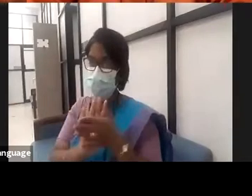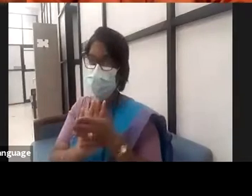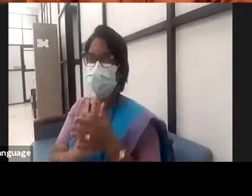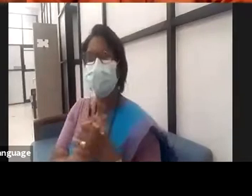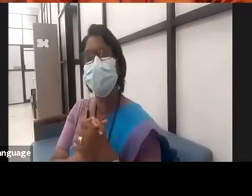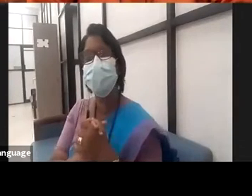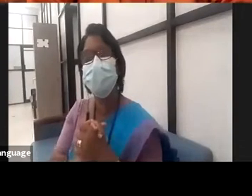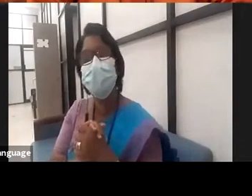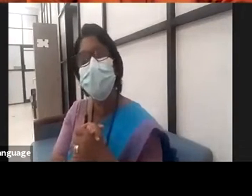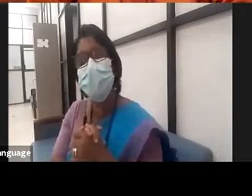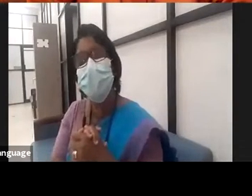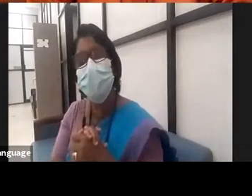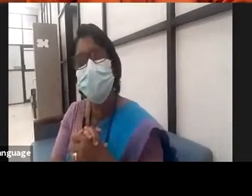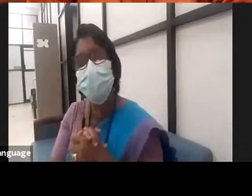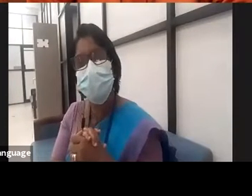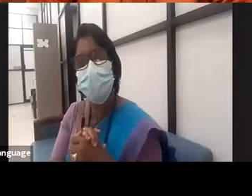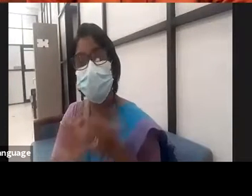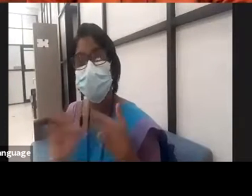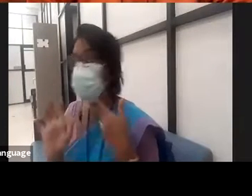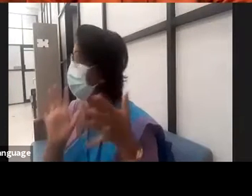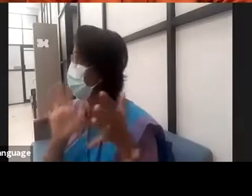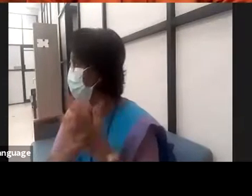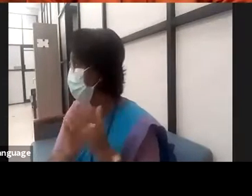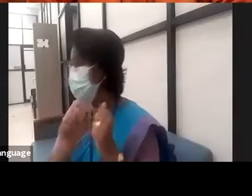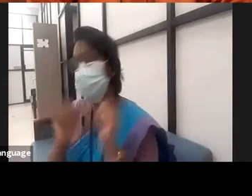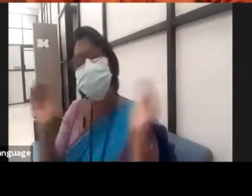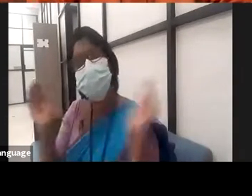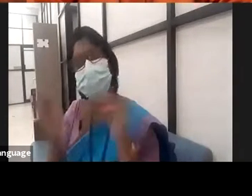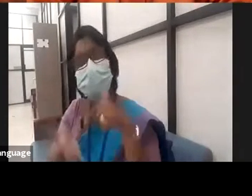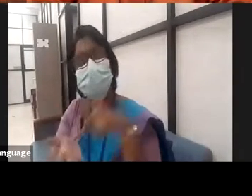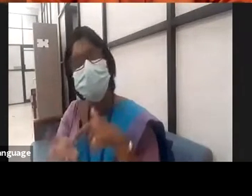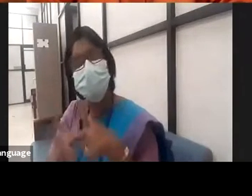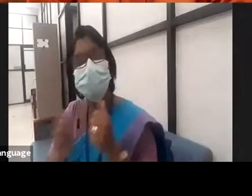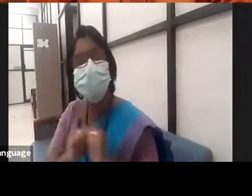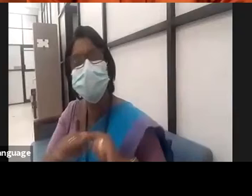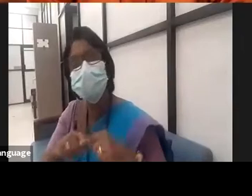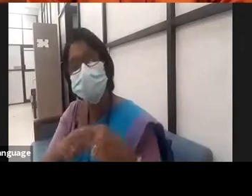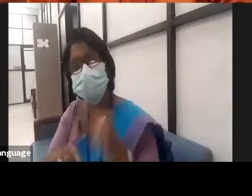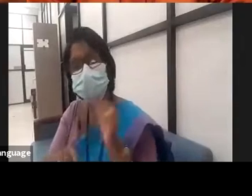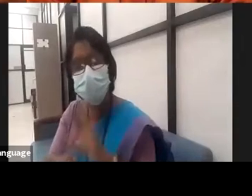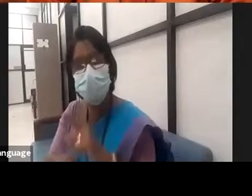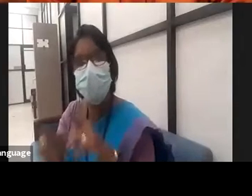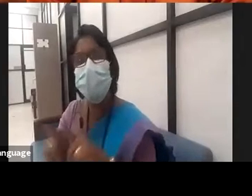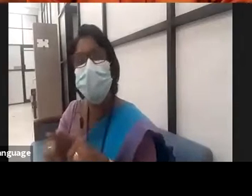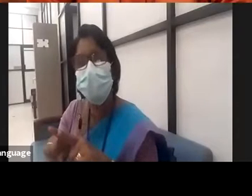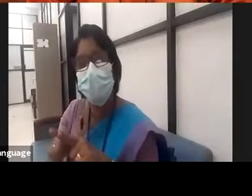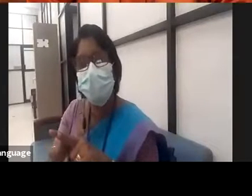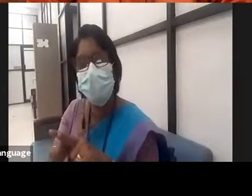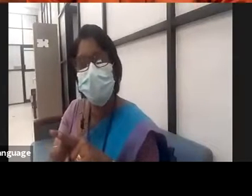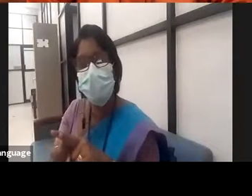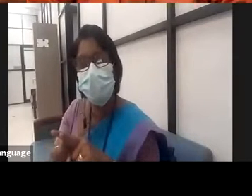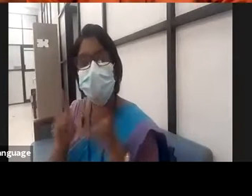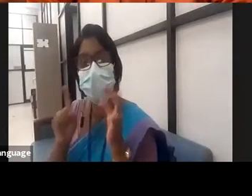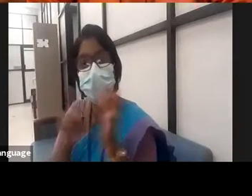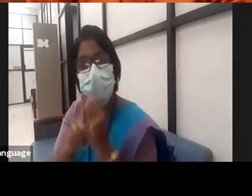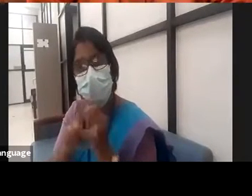I believe that the gap between the rich and the poor has increased due to COVID